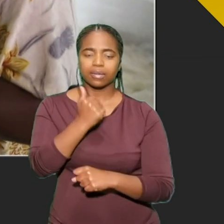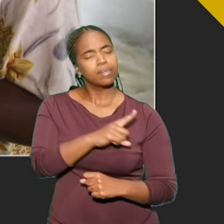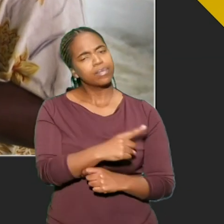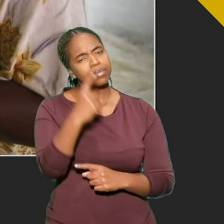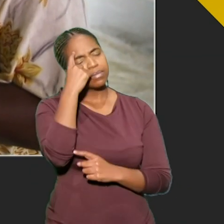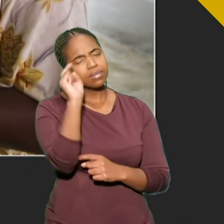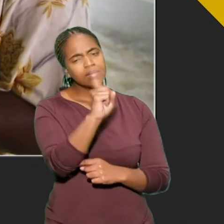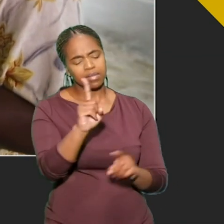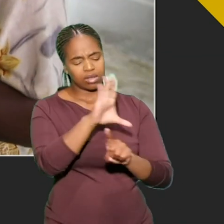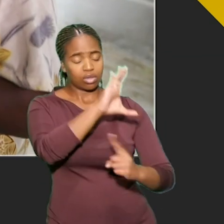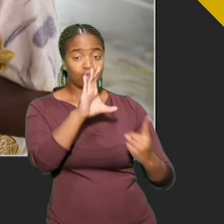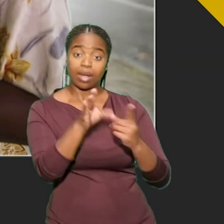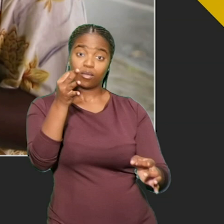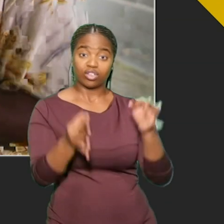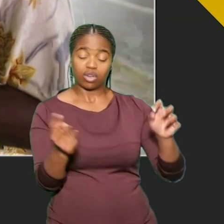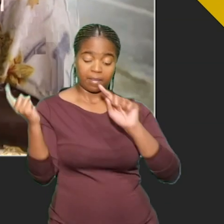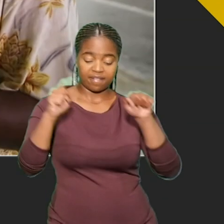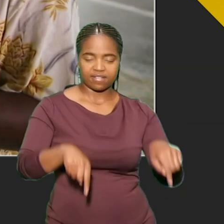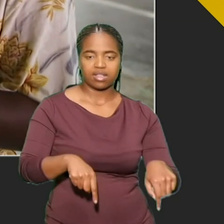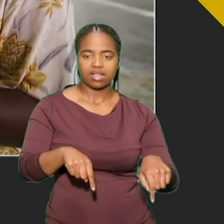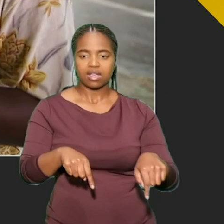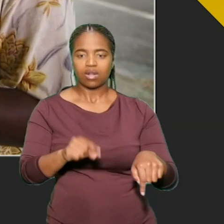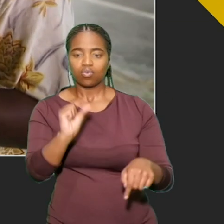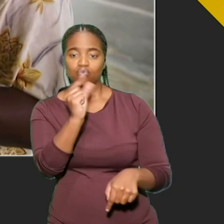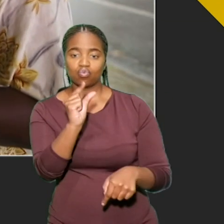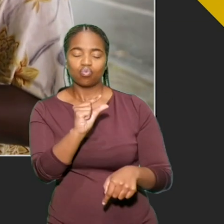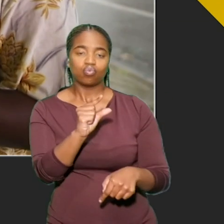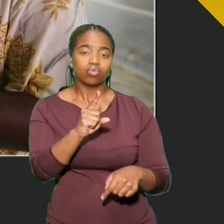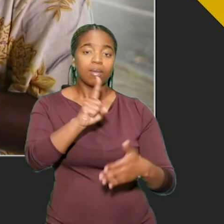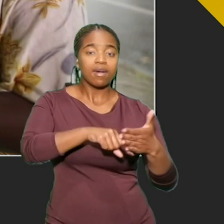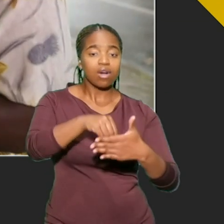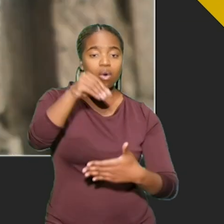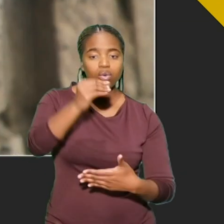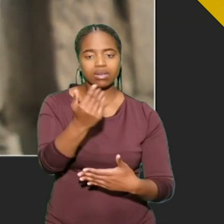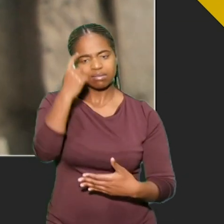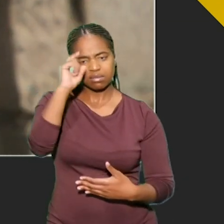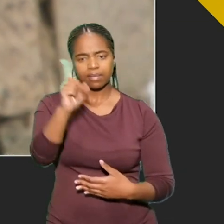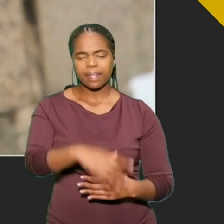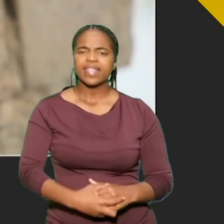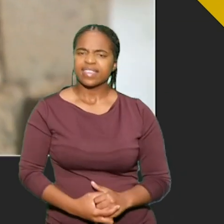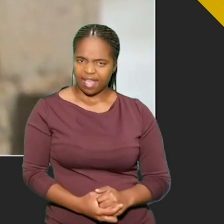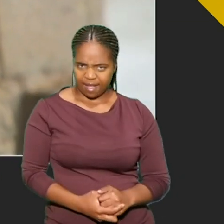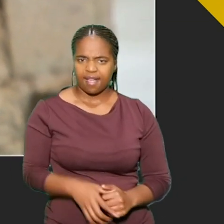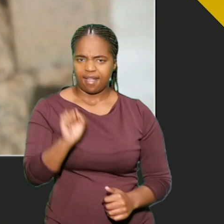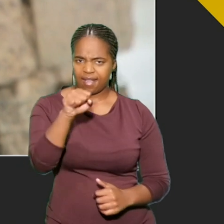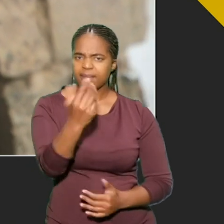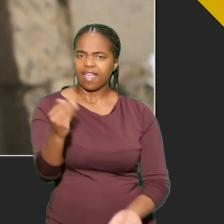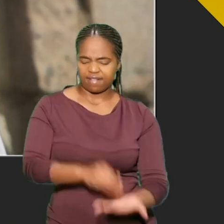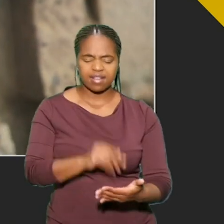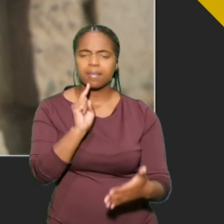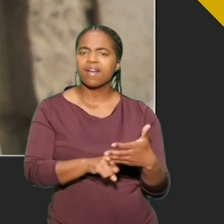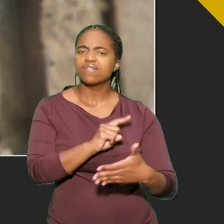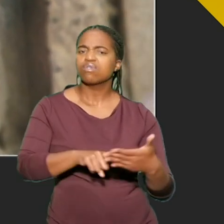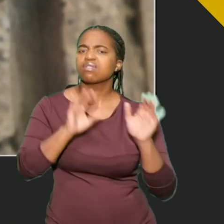culture ukuthi ama politicians bayeza nje when bazokhankasa like asibafuna ama votes. Yeah, bayeza for ama votes and we've